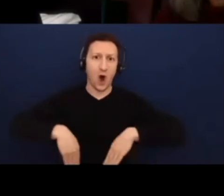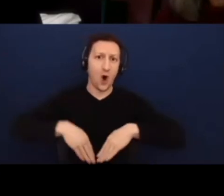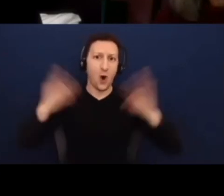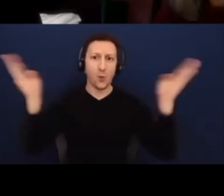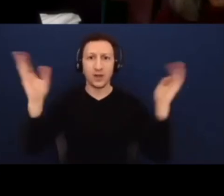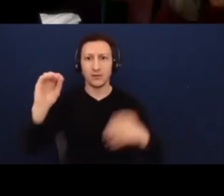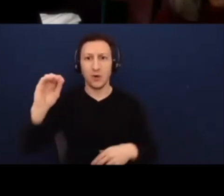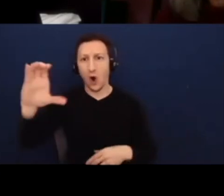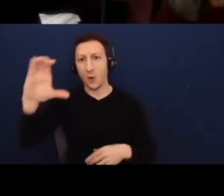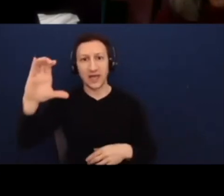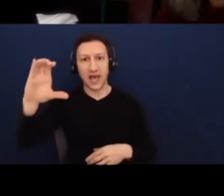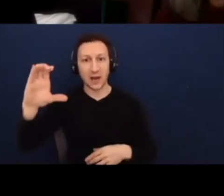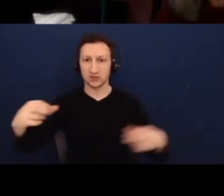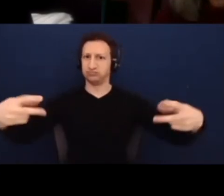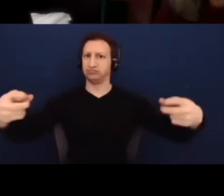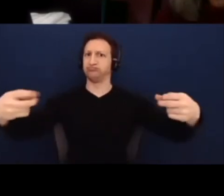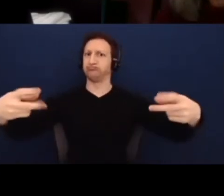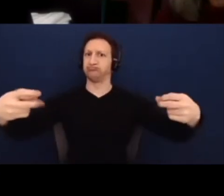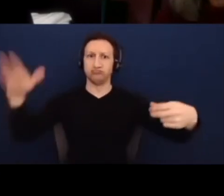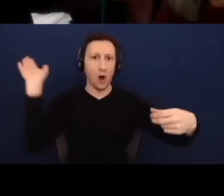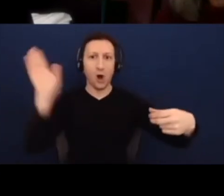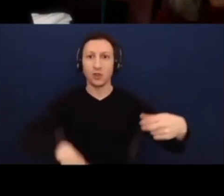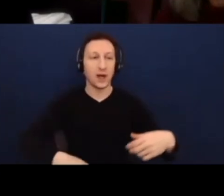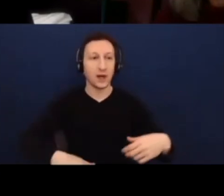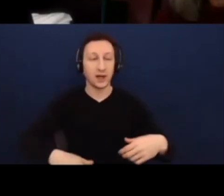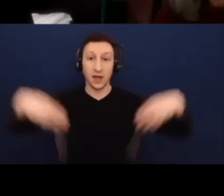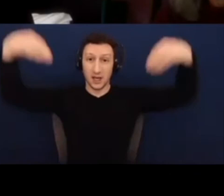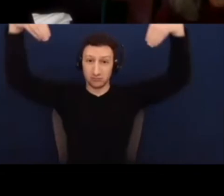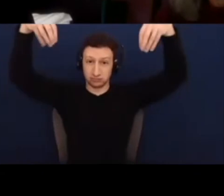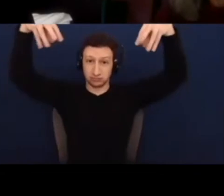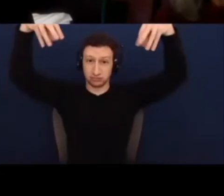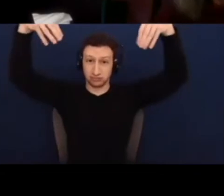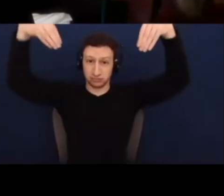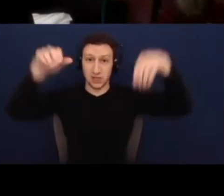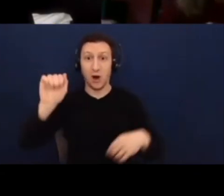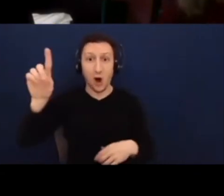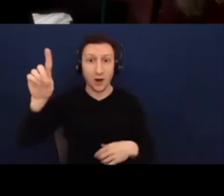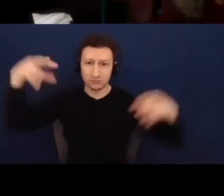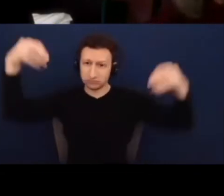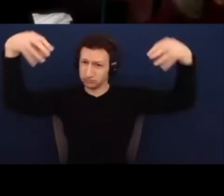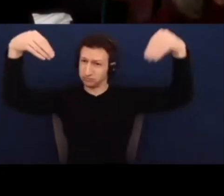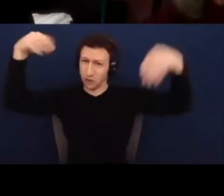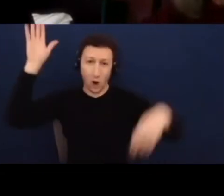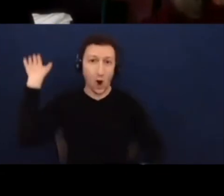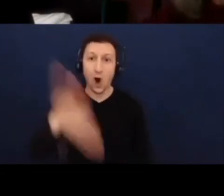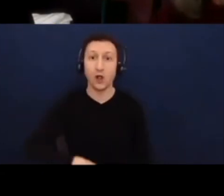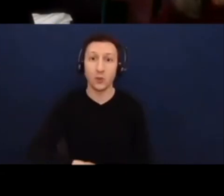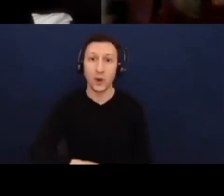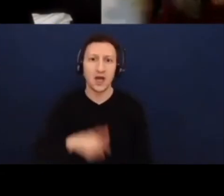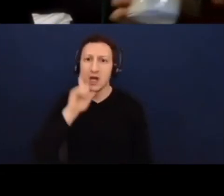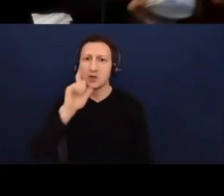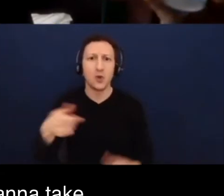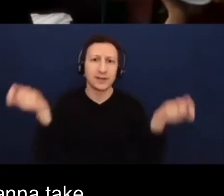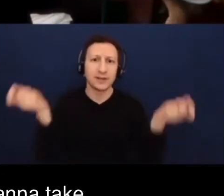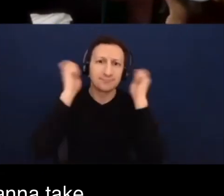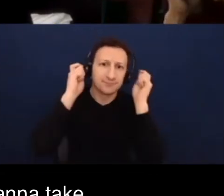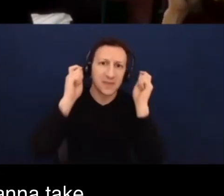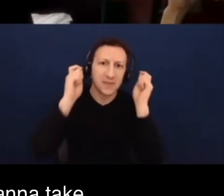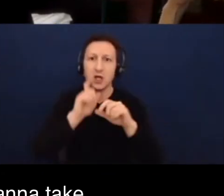were in the audience, regardless of any disability, some found it was overwhelming. So they did some screenings without it.